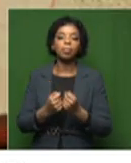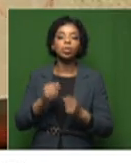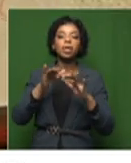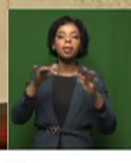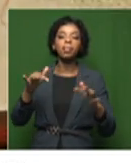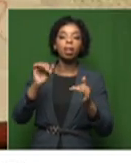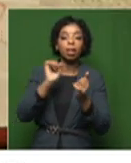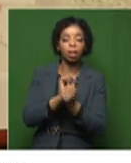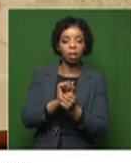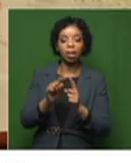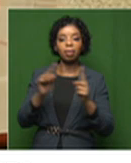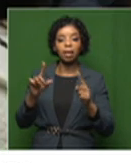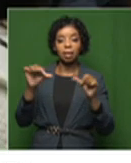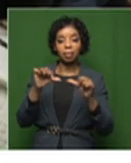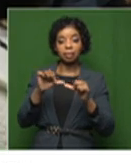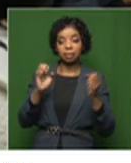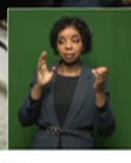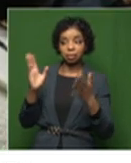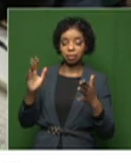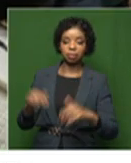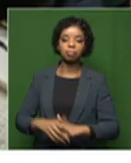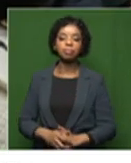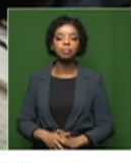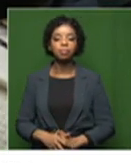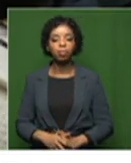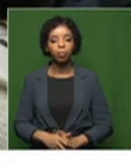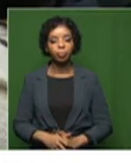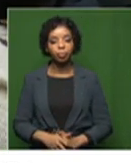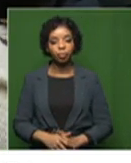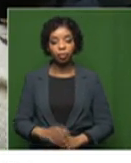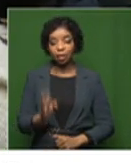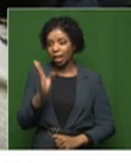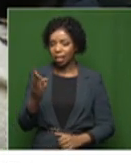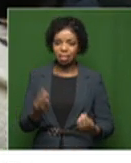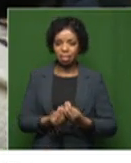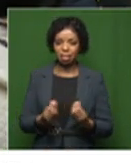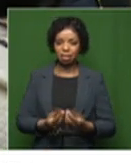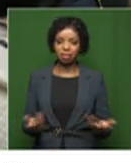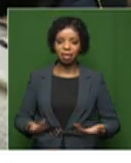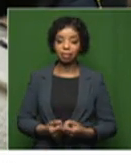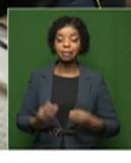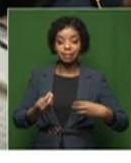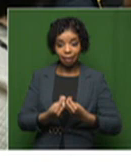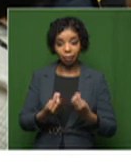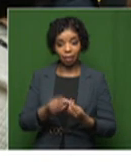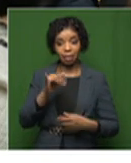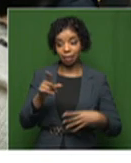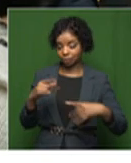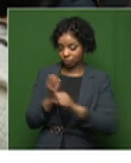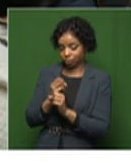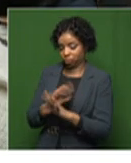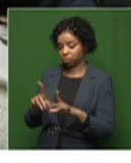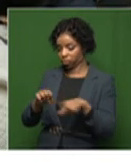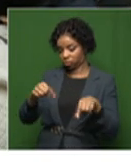from both groups were clear. This thing is something that they have initiated against him, and